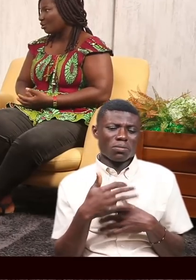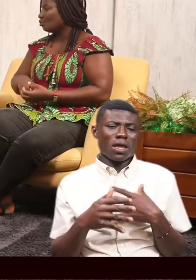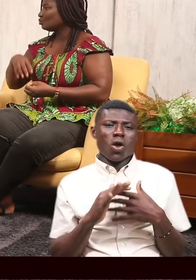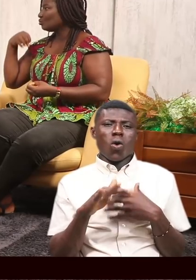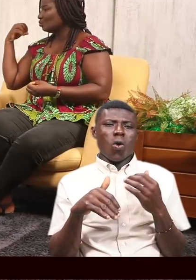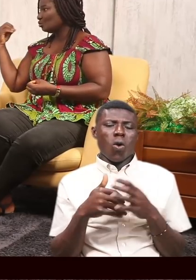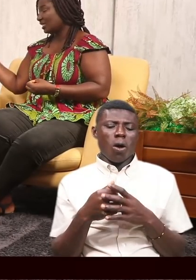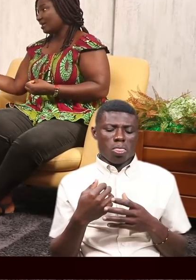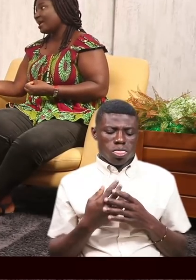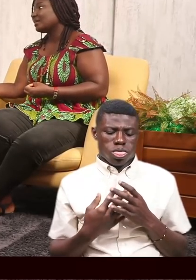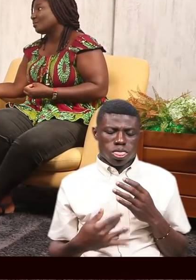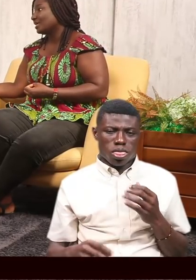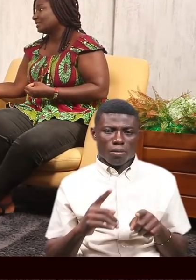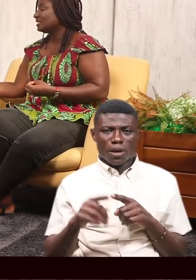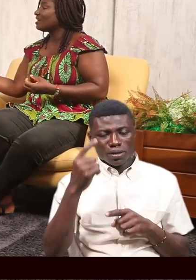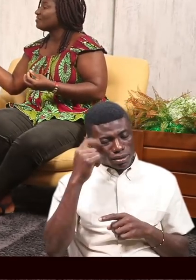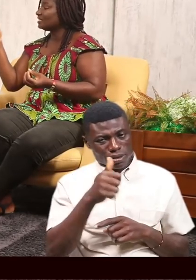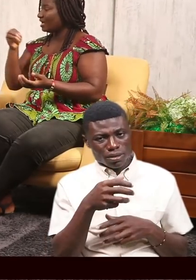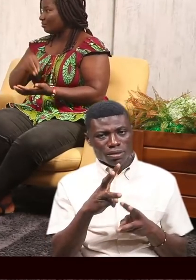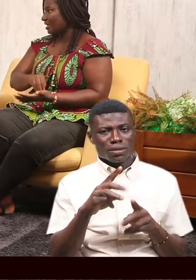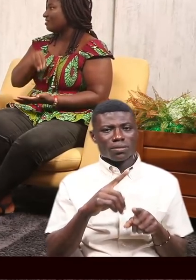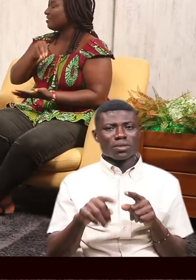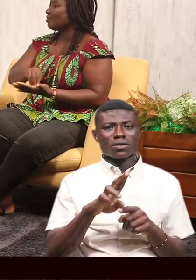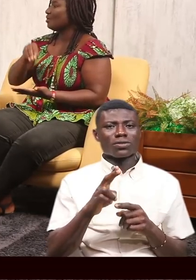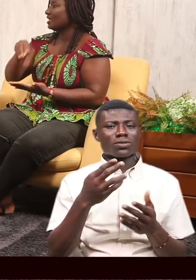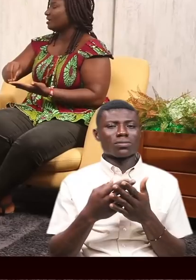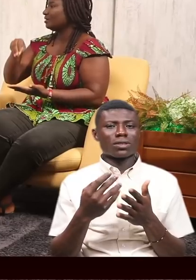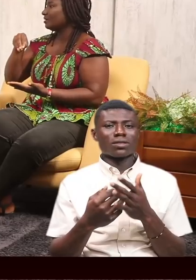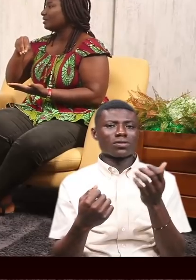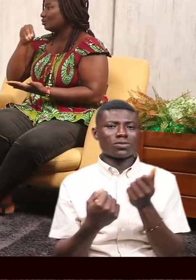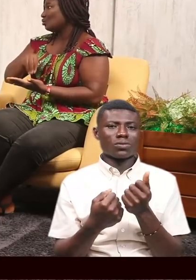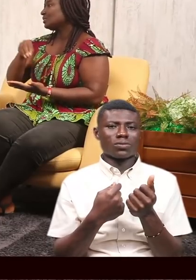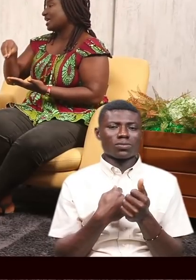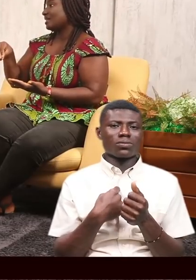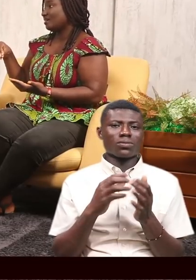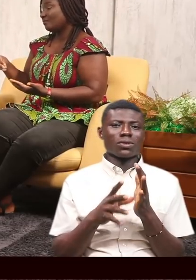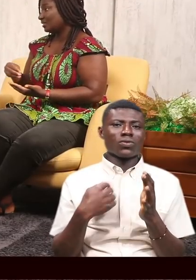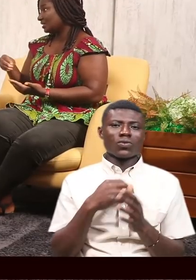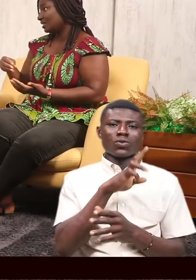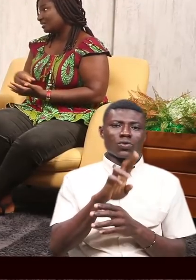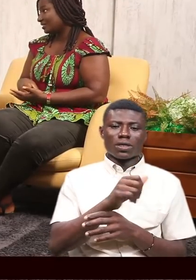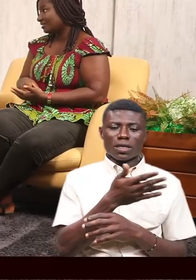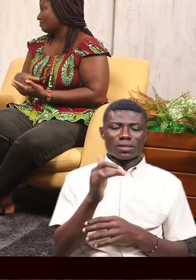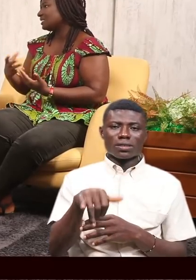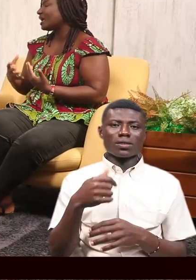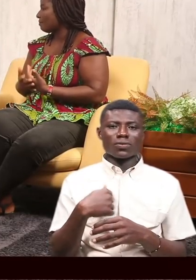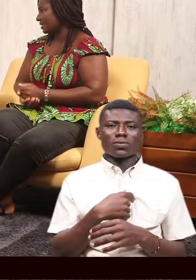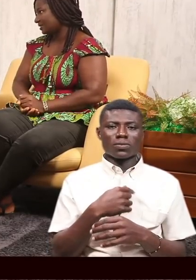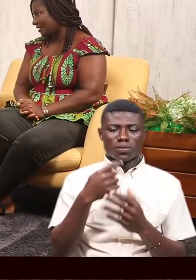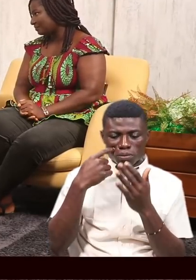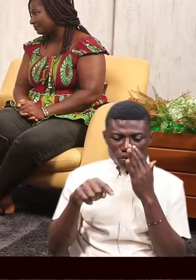me also you think otherwise enti ka fetti kabra ni efa koye those other investigations,